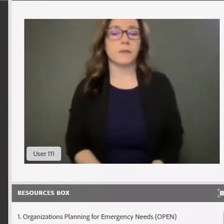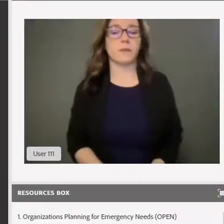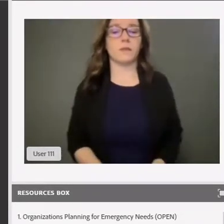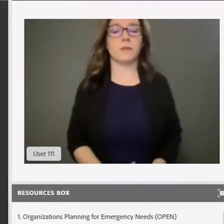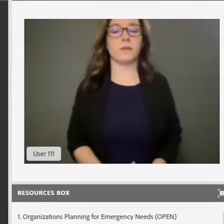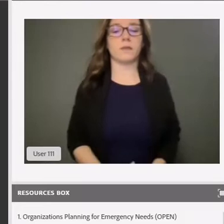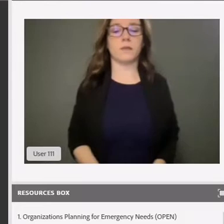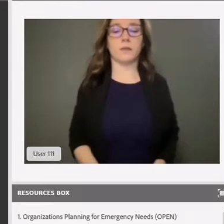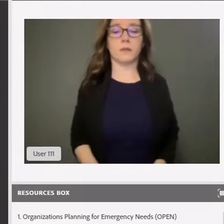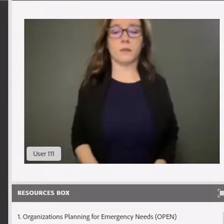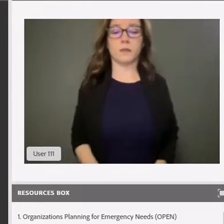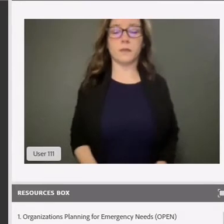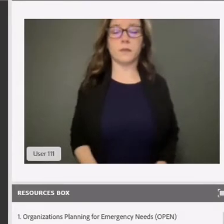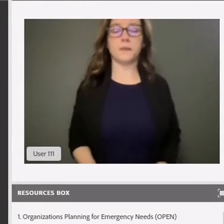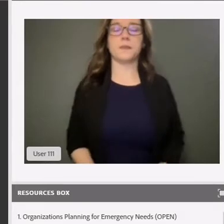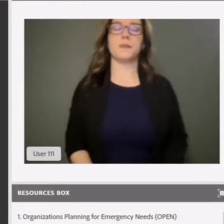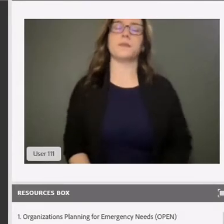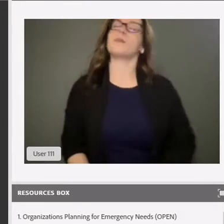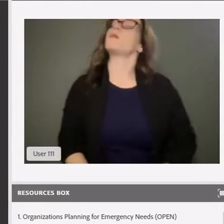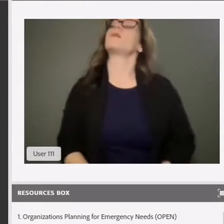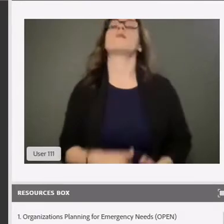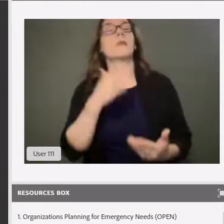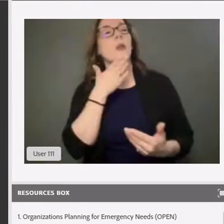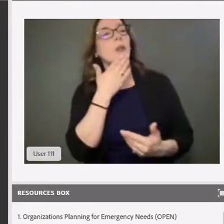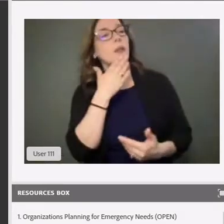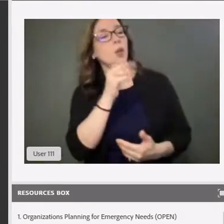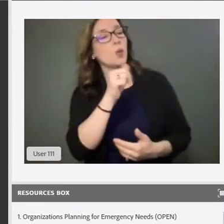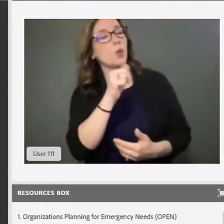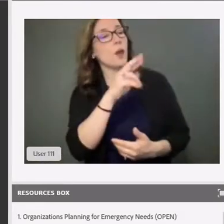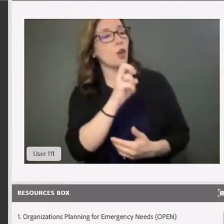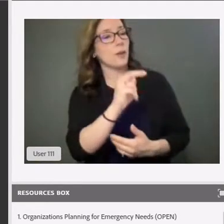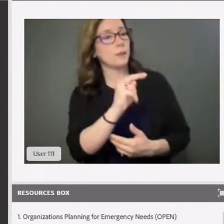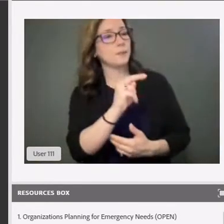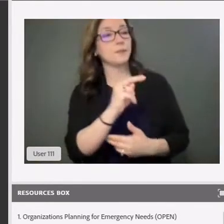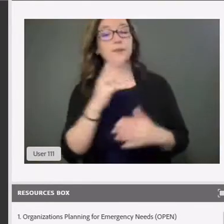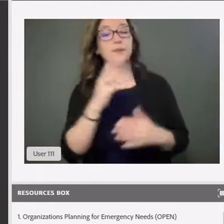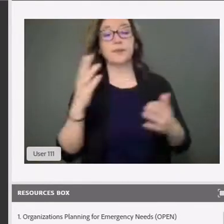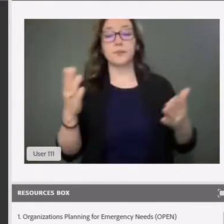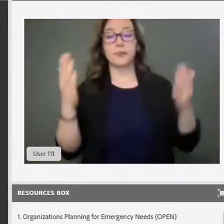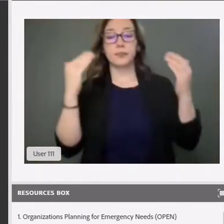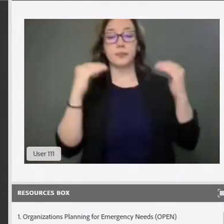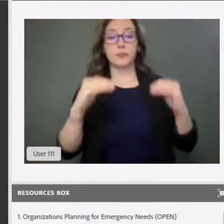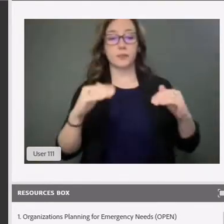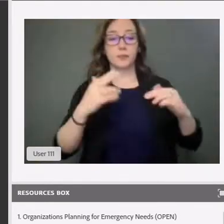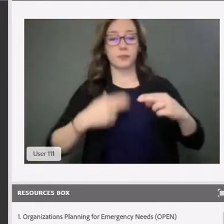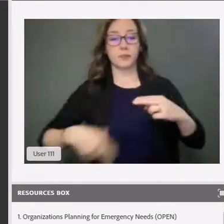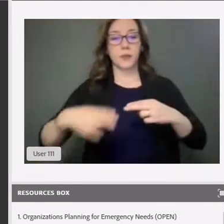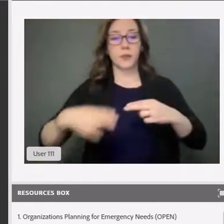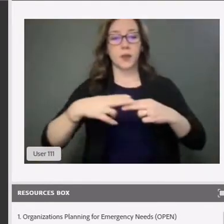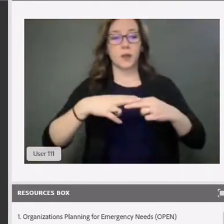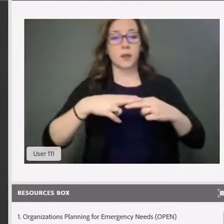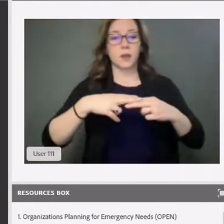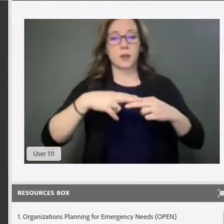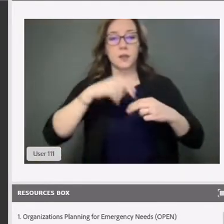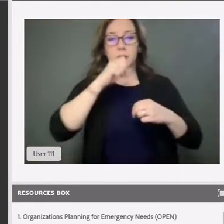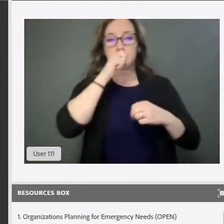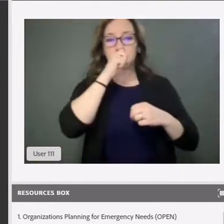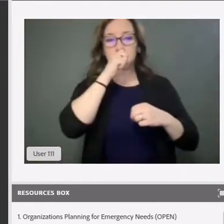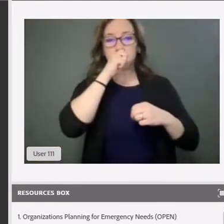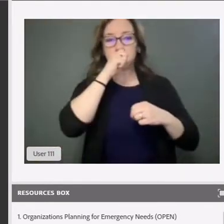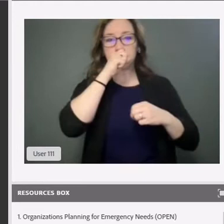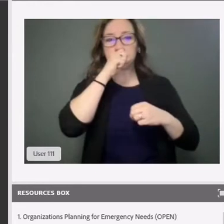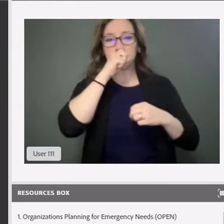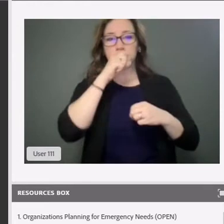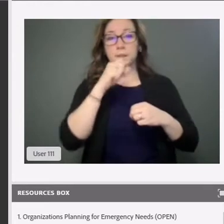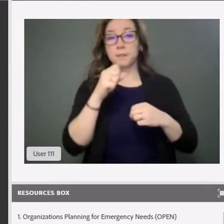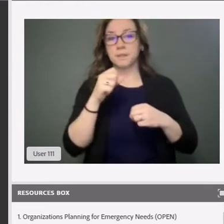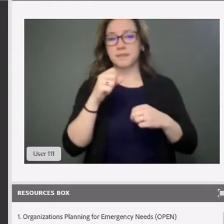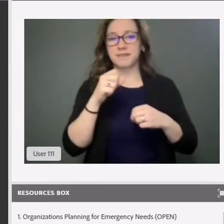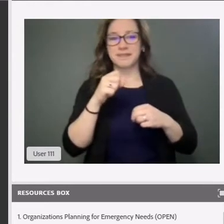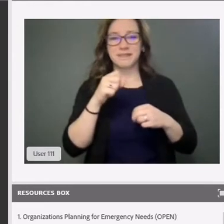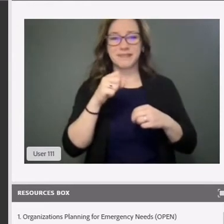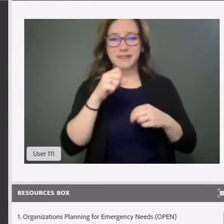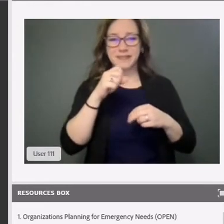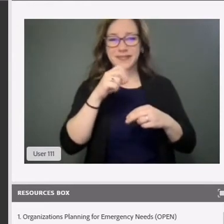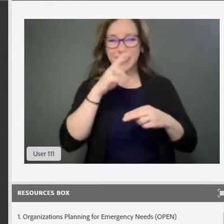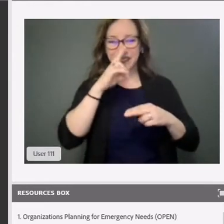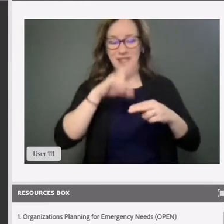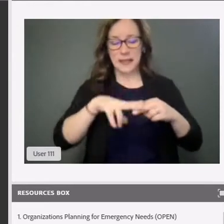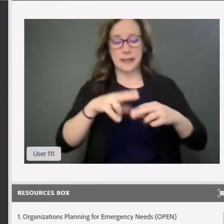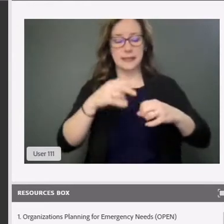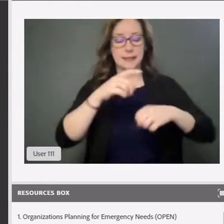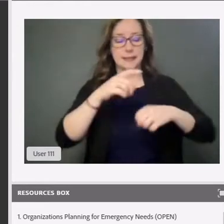All right, thank you, Aaron. On the next slide, we have a very fun, I'm joking, it's an awful timeline this